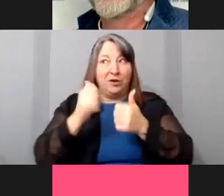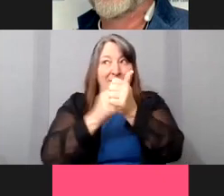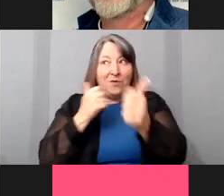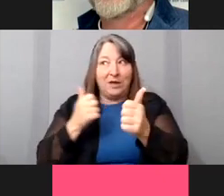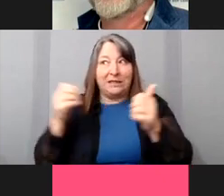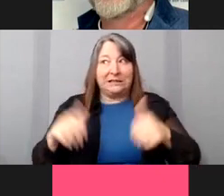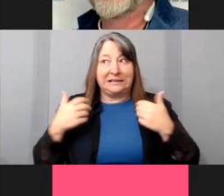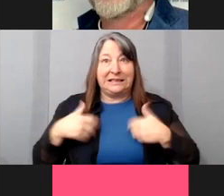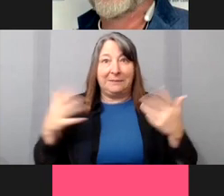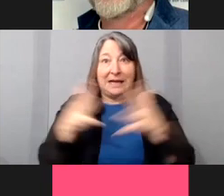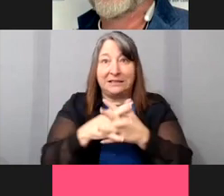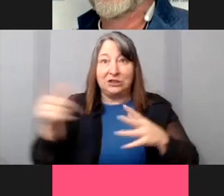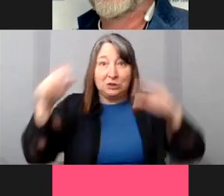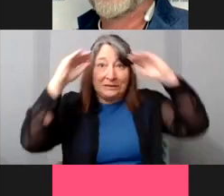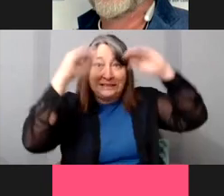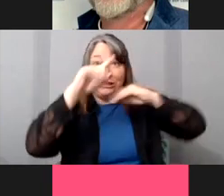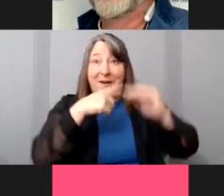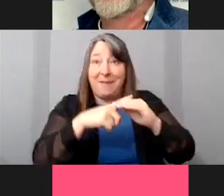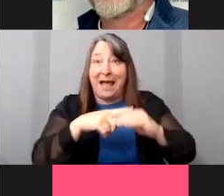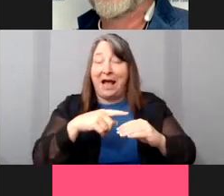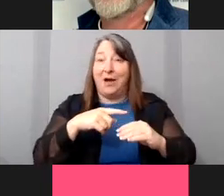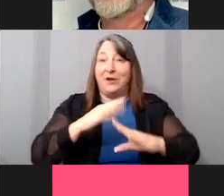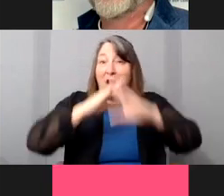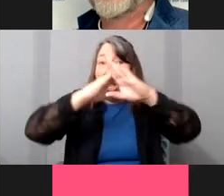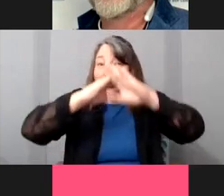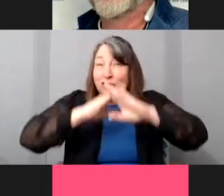about contraception? Are you talking about abstinence?